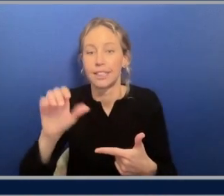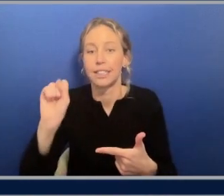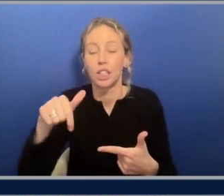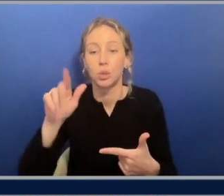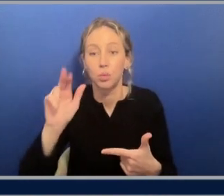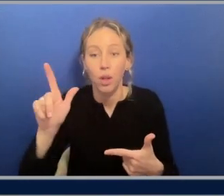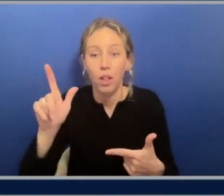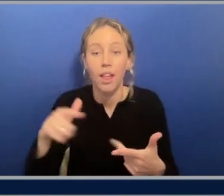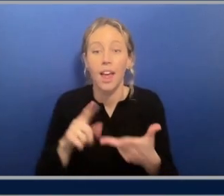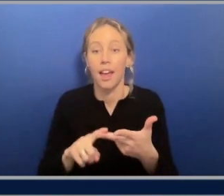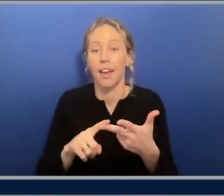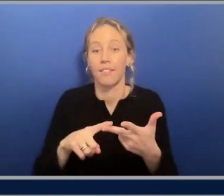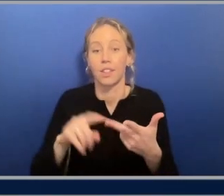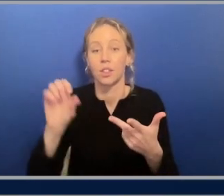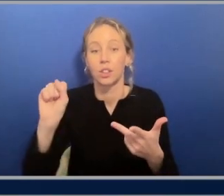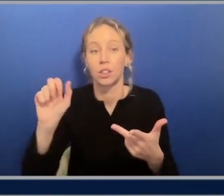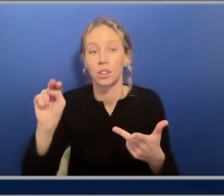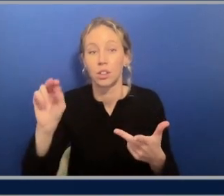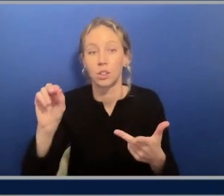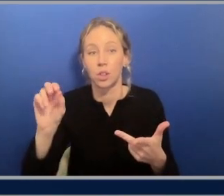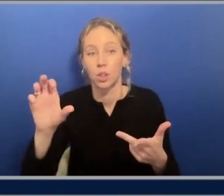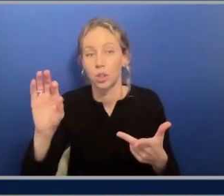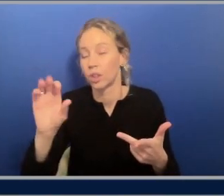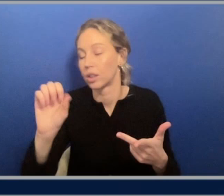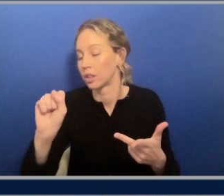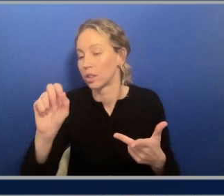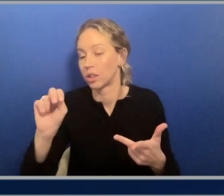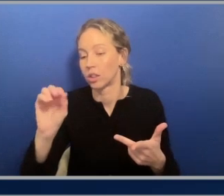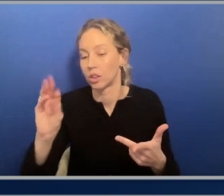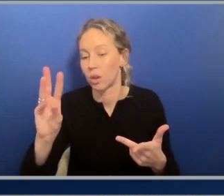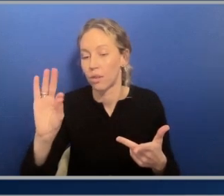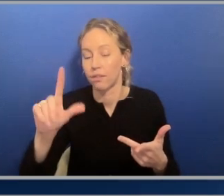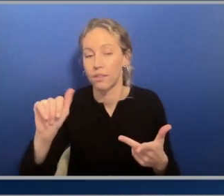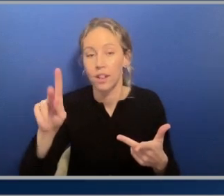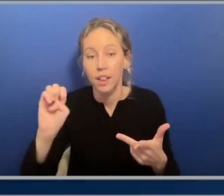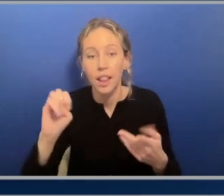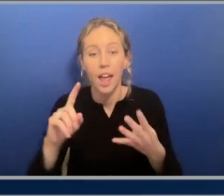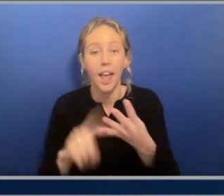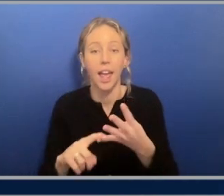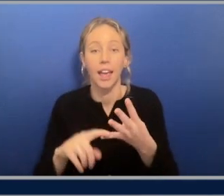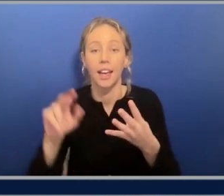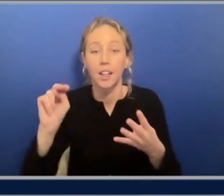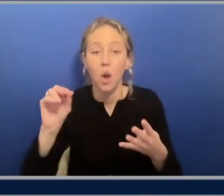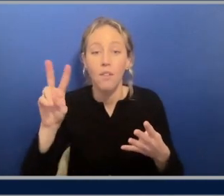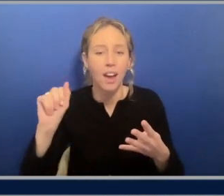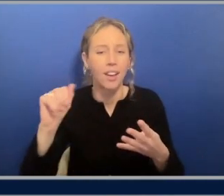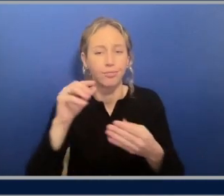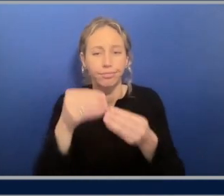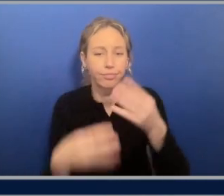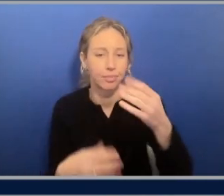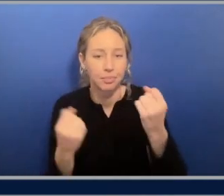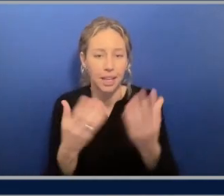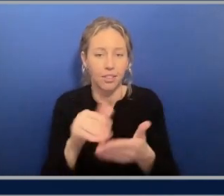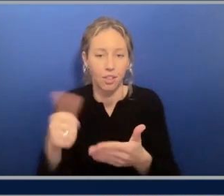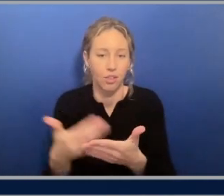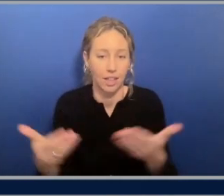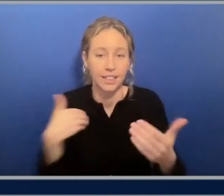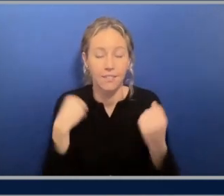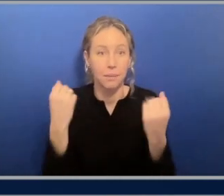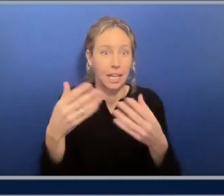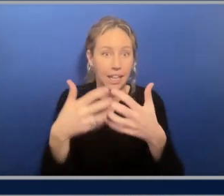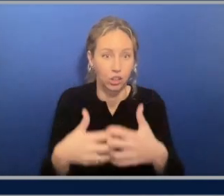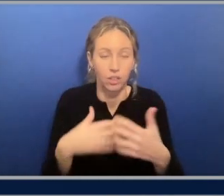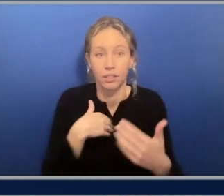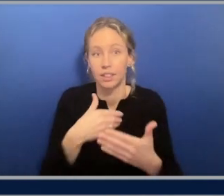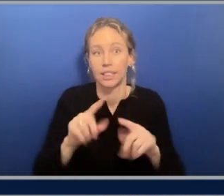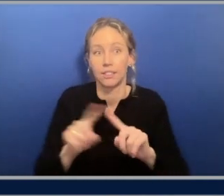ETL ecosystem, which will ingest the data to Lakehouse. Right. So we're talking Lakehouse. We've got all of these engines, all of these data sources